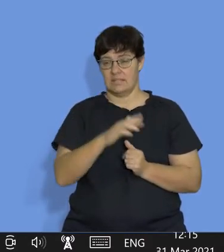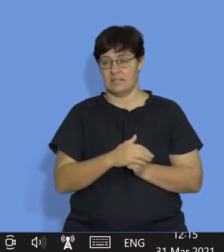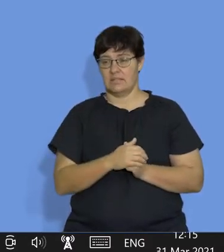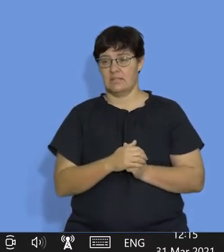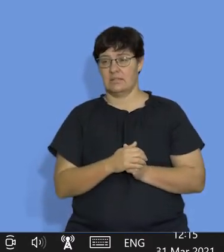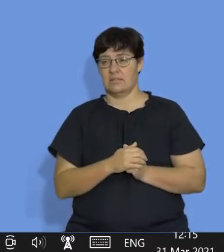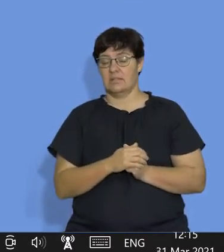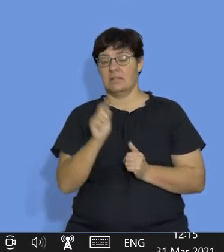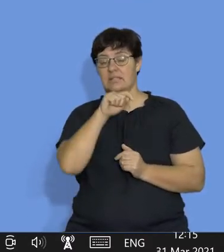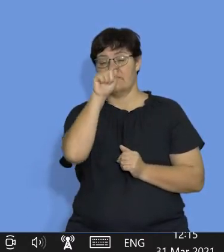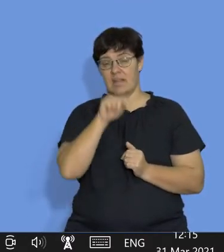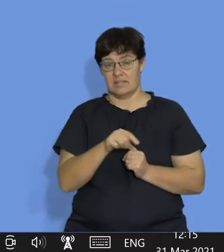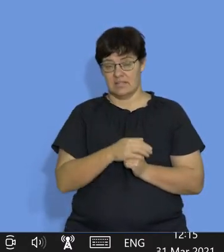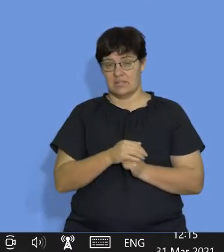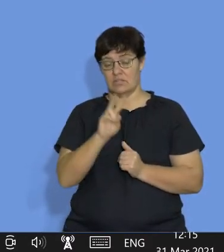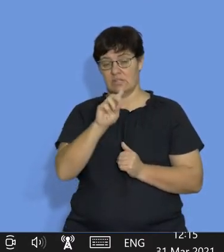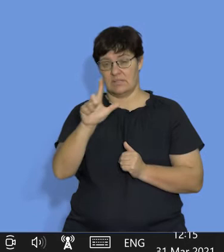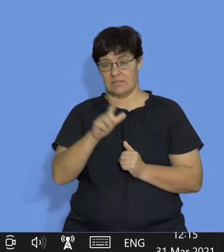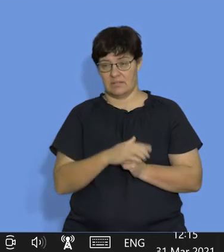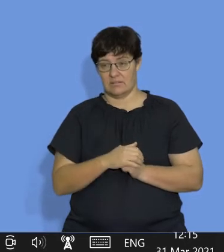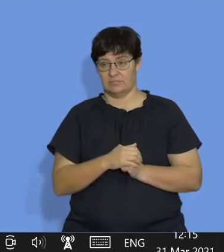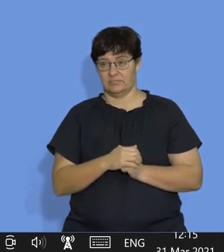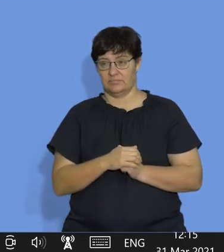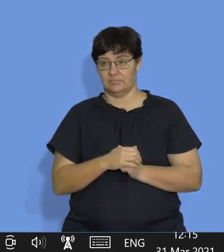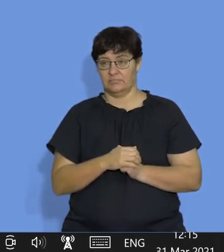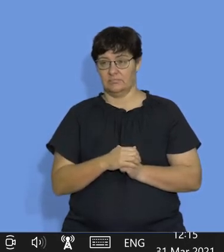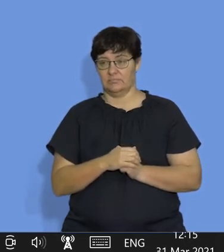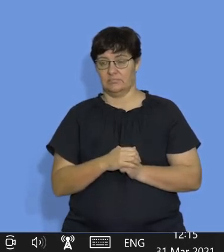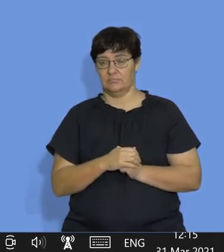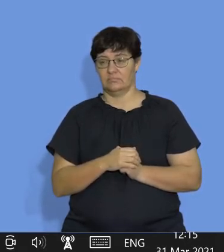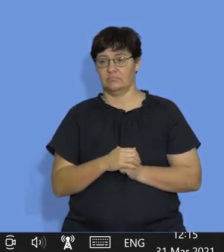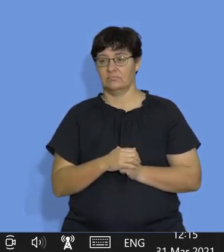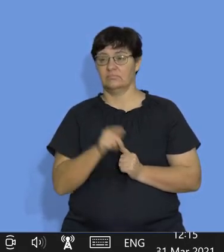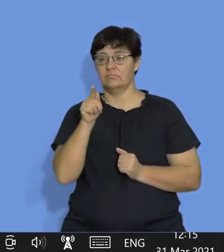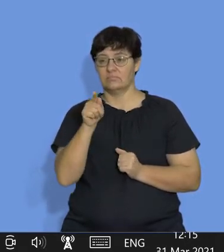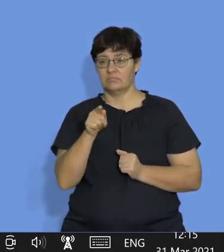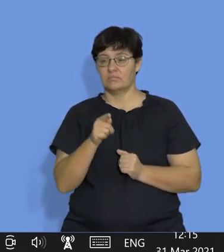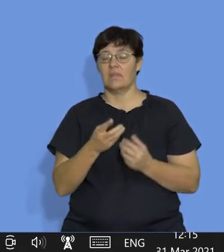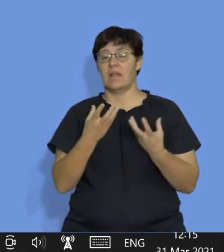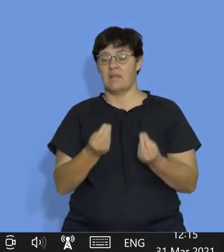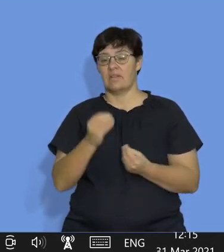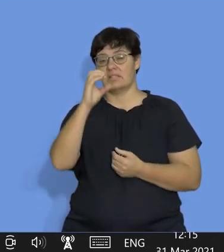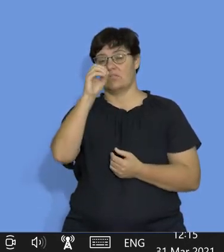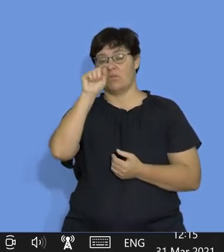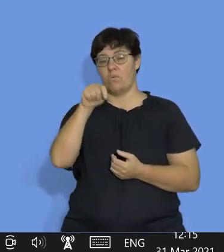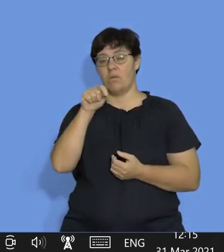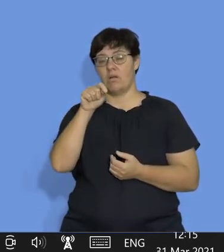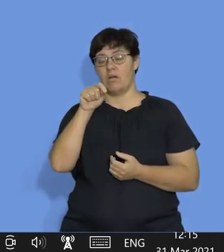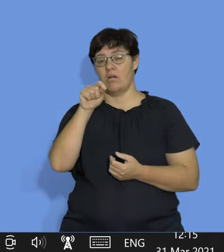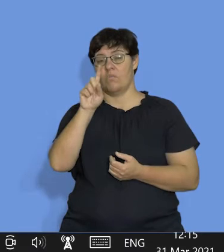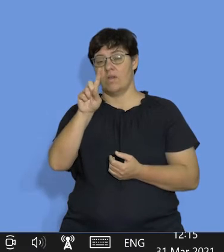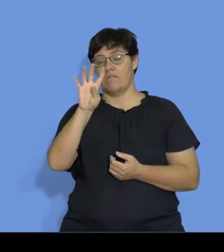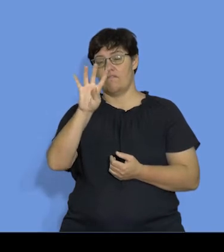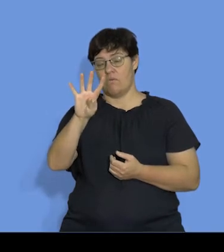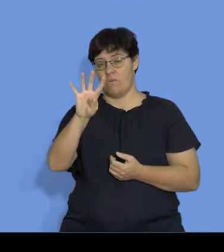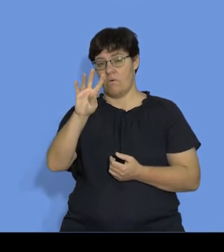right, divided by 27, all right? So in this sample, there's actually 0.14